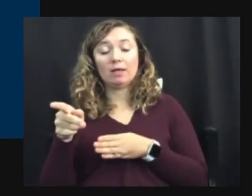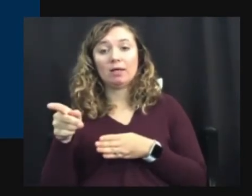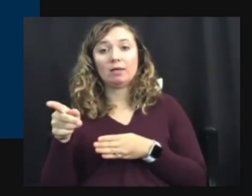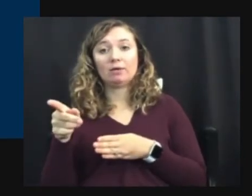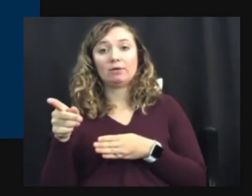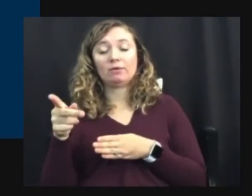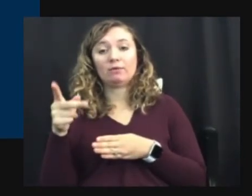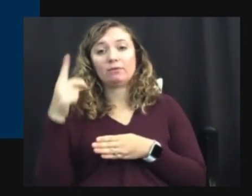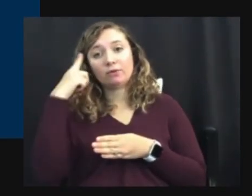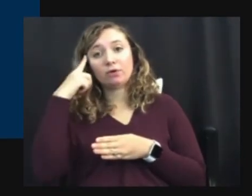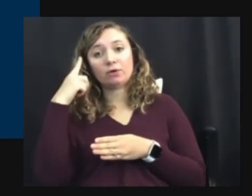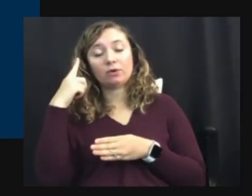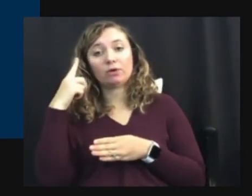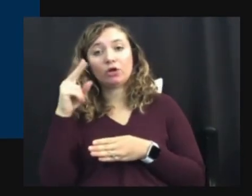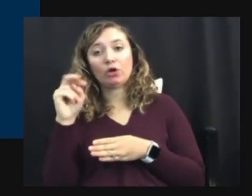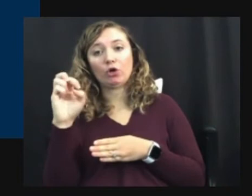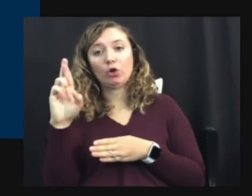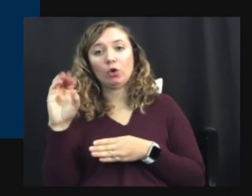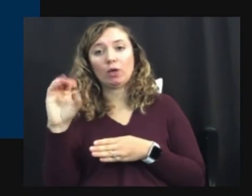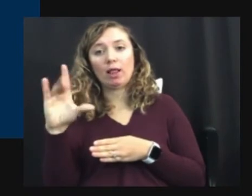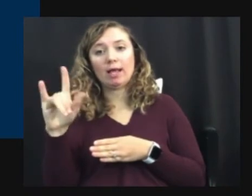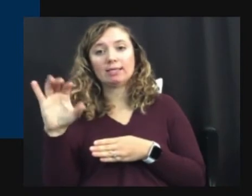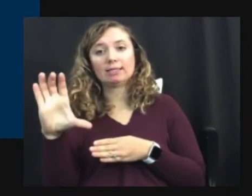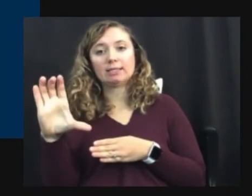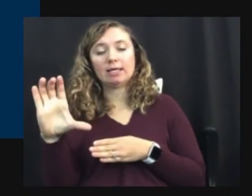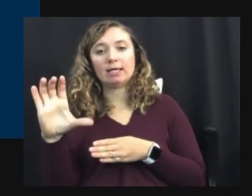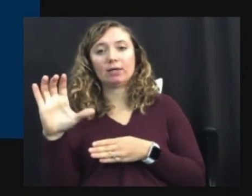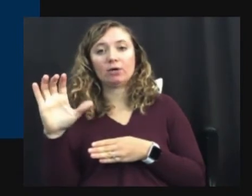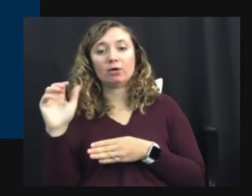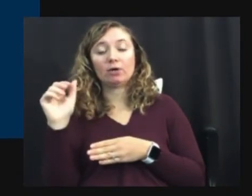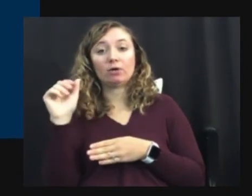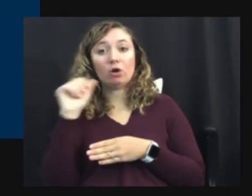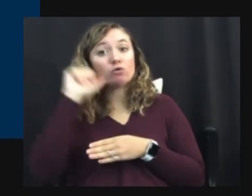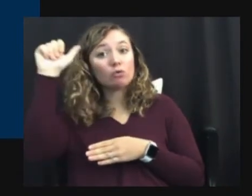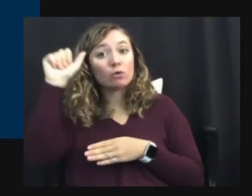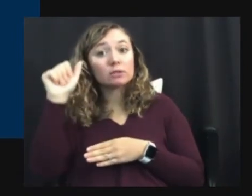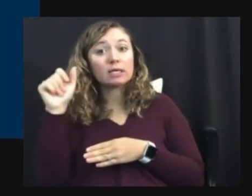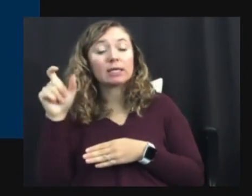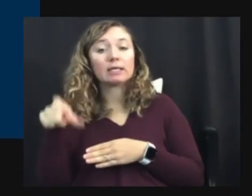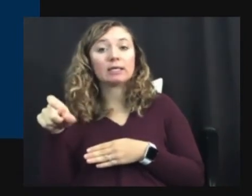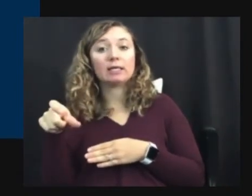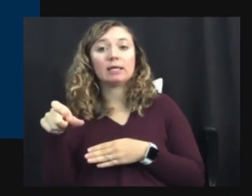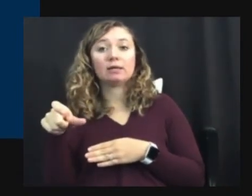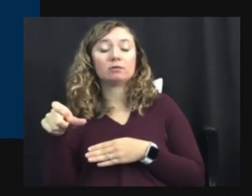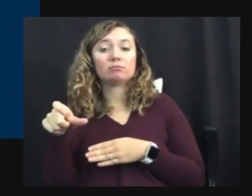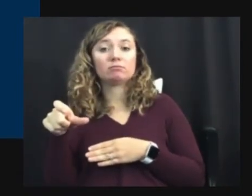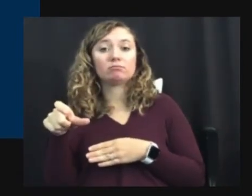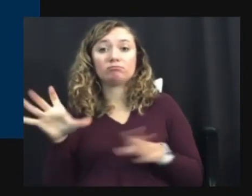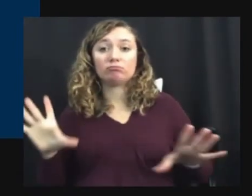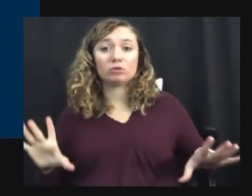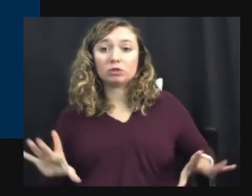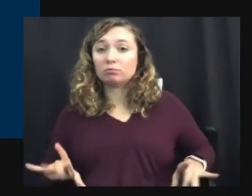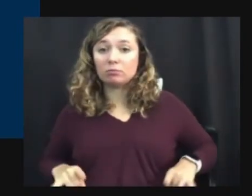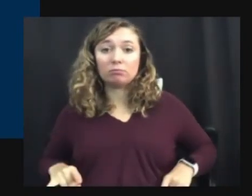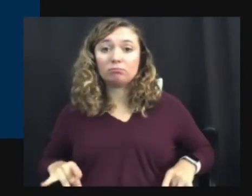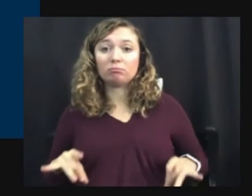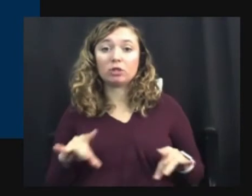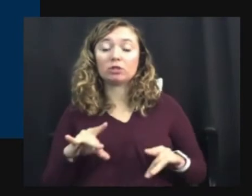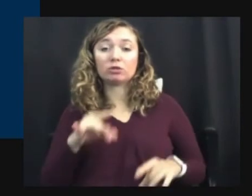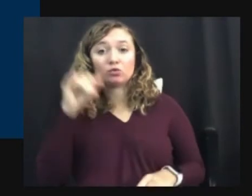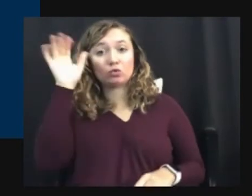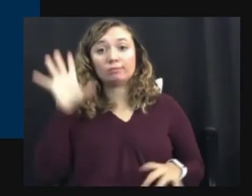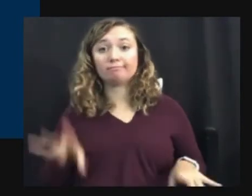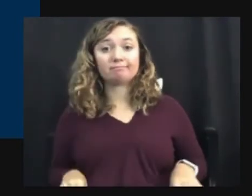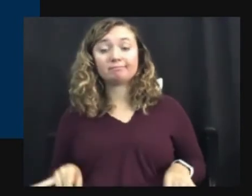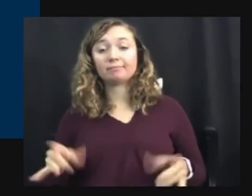who are adults who have to wear disposable underwear, adult diapers every day. They wear them to work. They